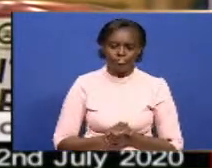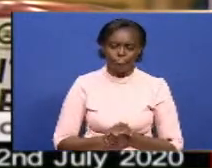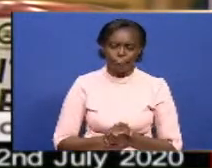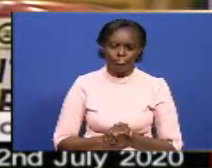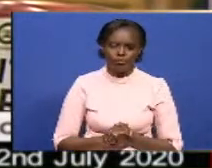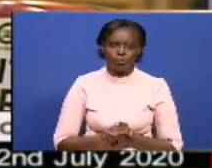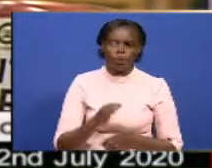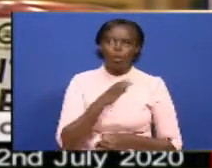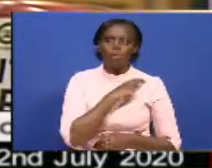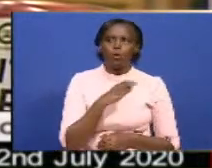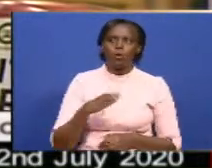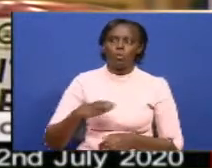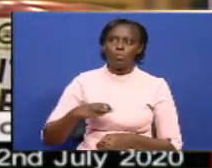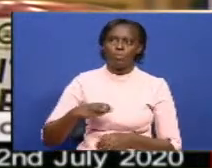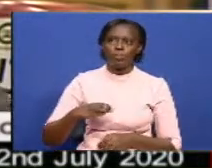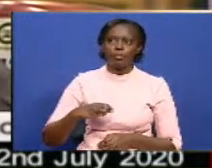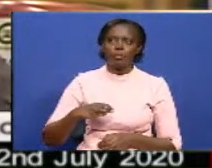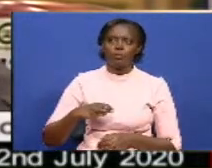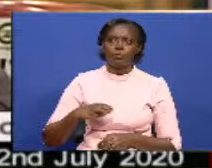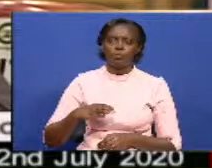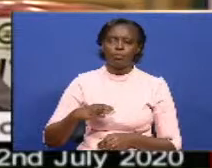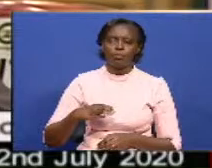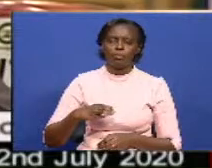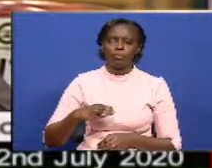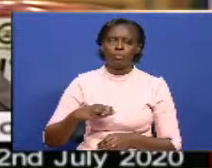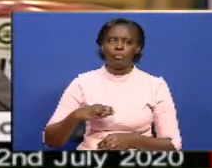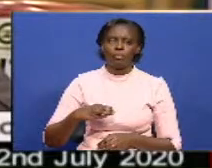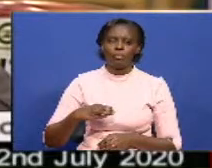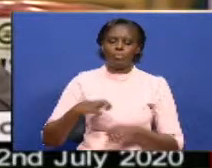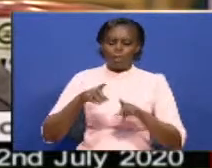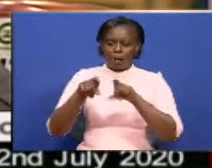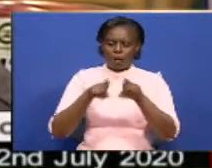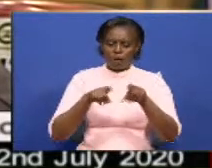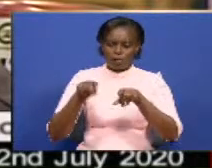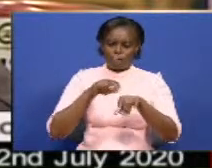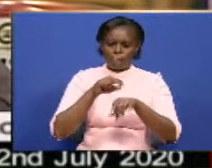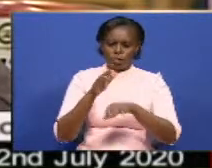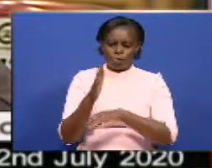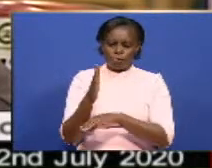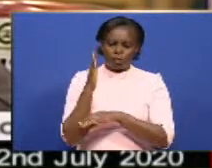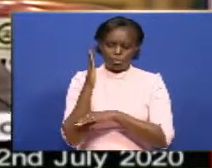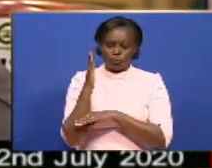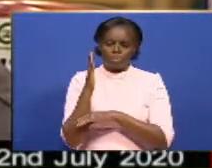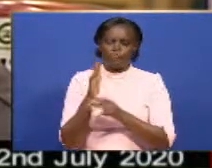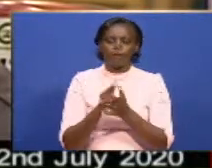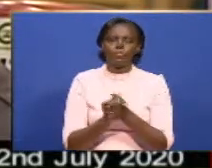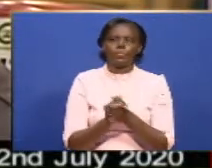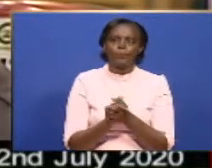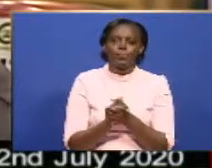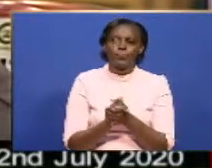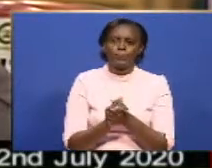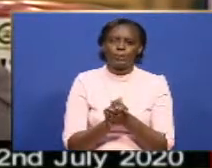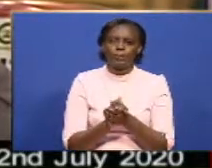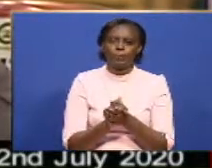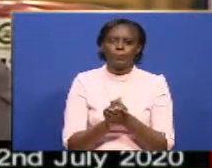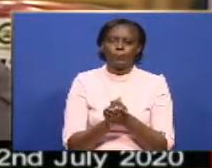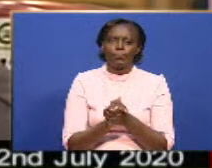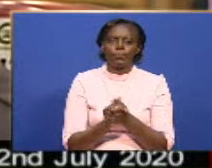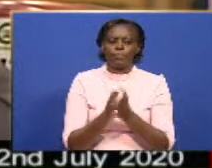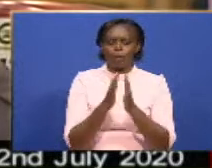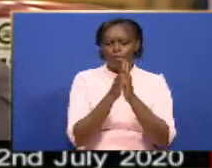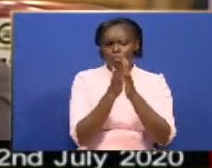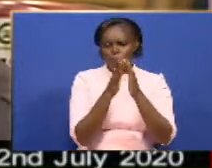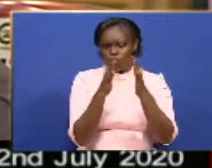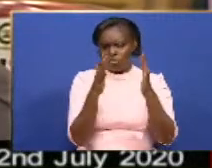Committee of National for Administration and Security, it is my heartfelt